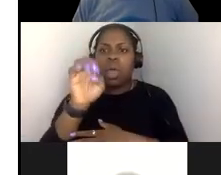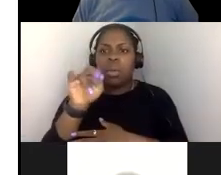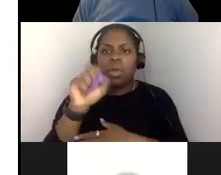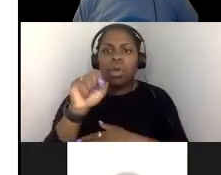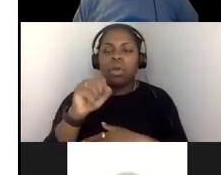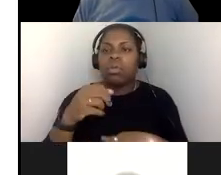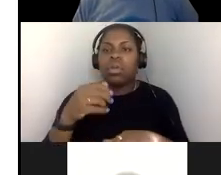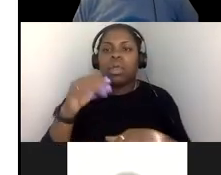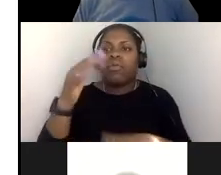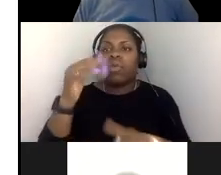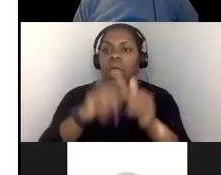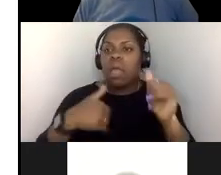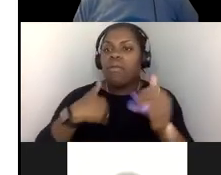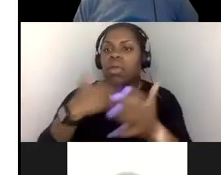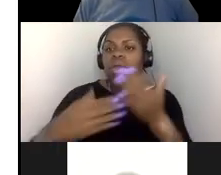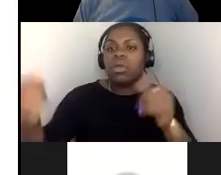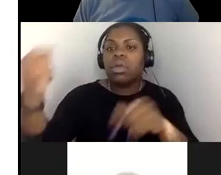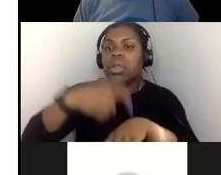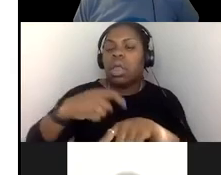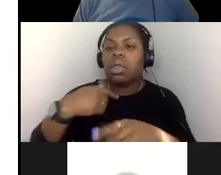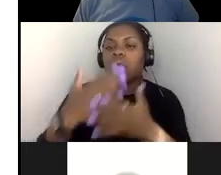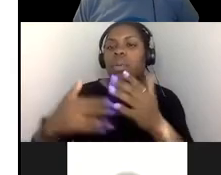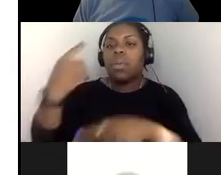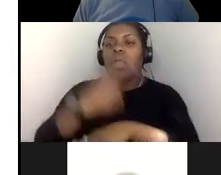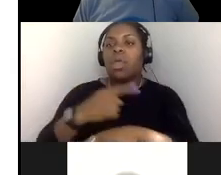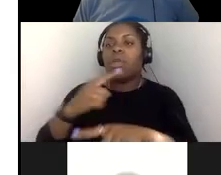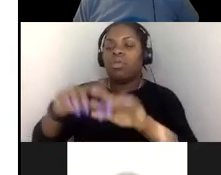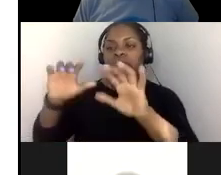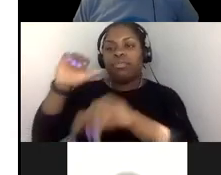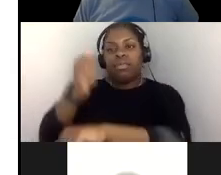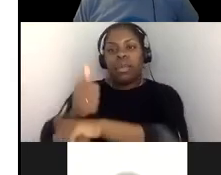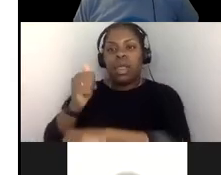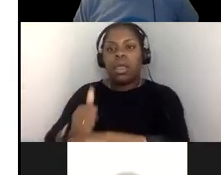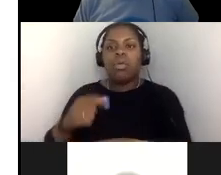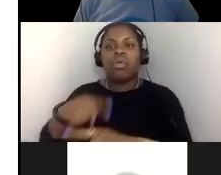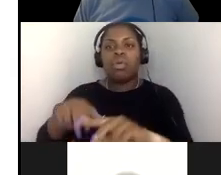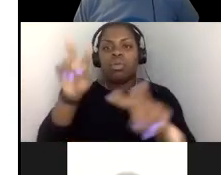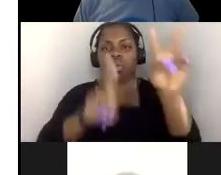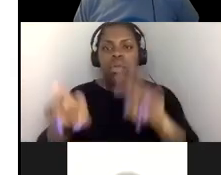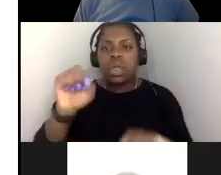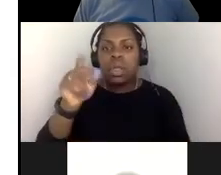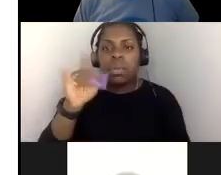days to binge watch LAPD spying, Stop LAPD Spying's